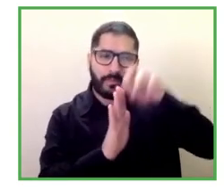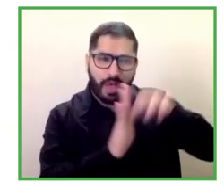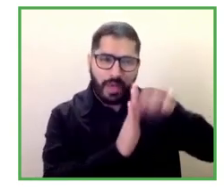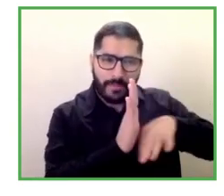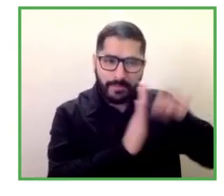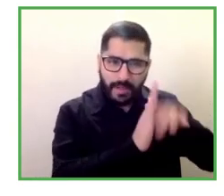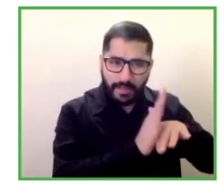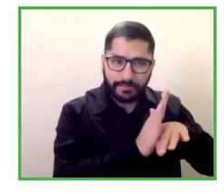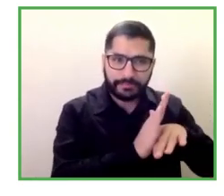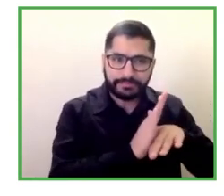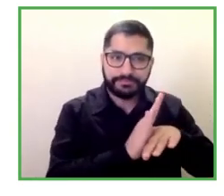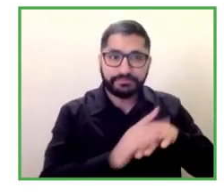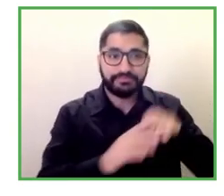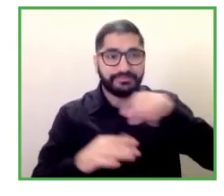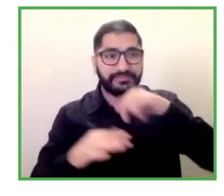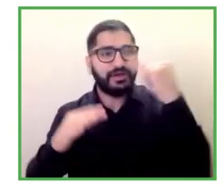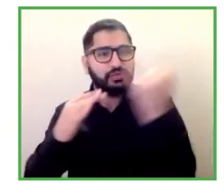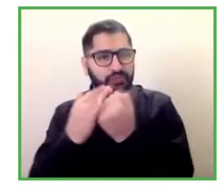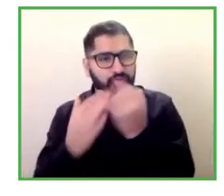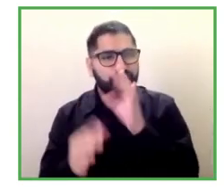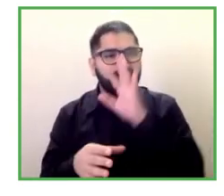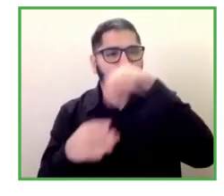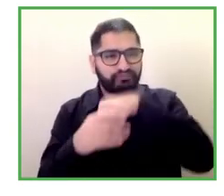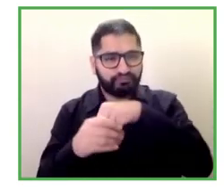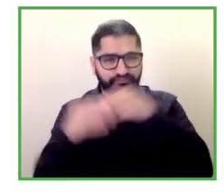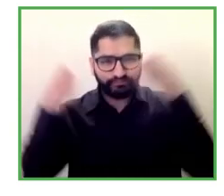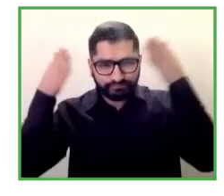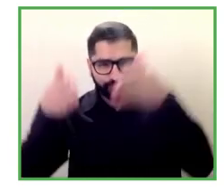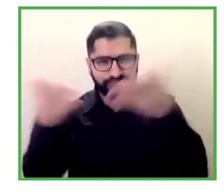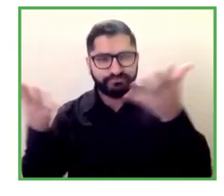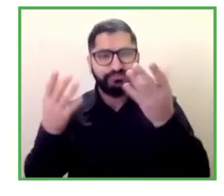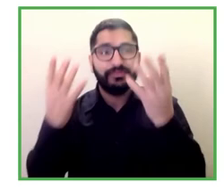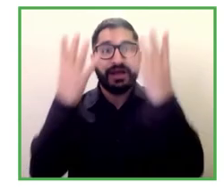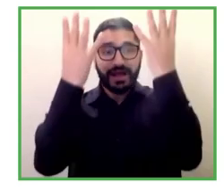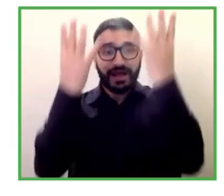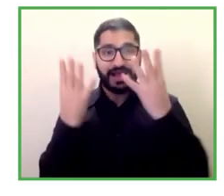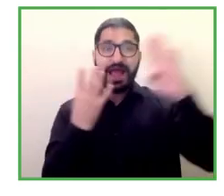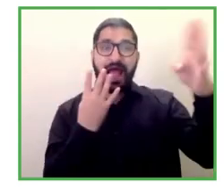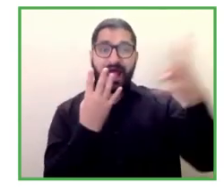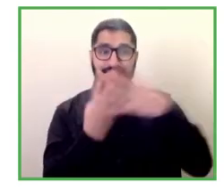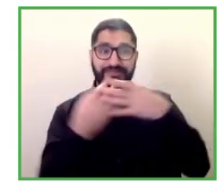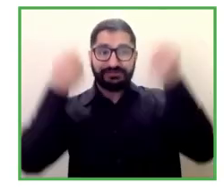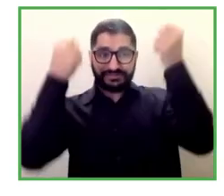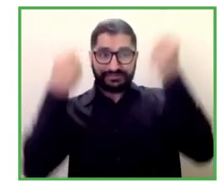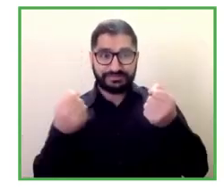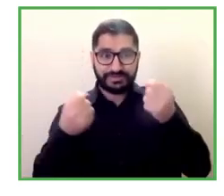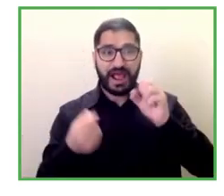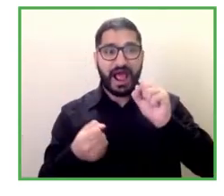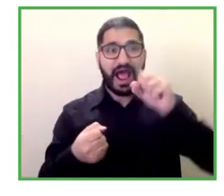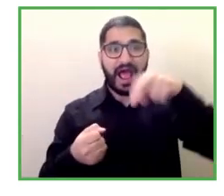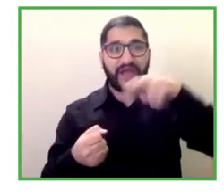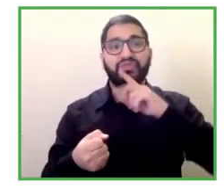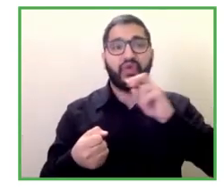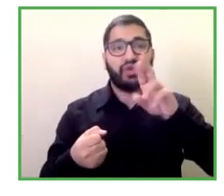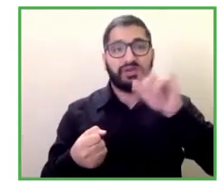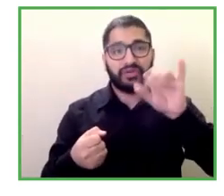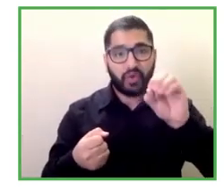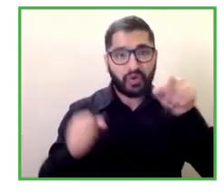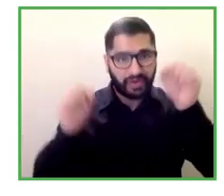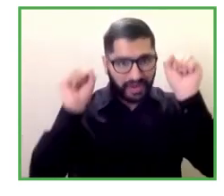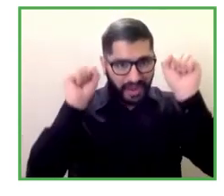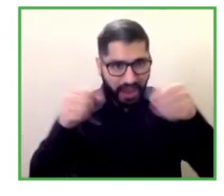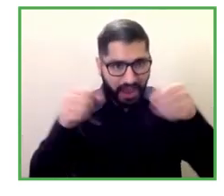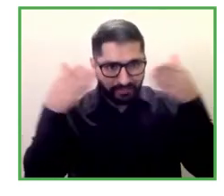penitentiary project and intellectual disability. Antonio, within that work, with